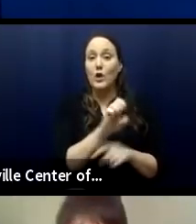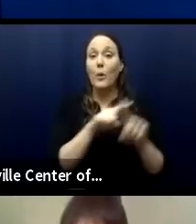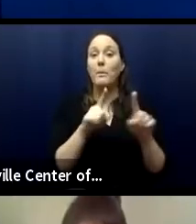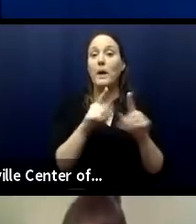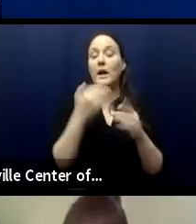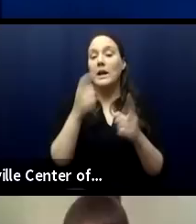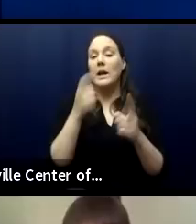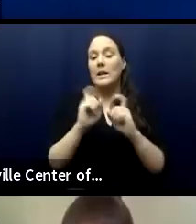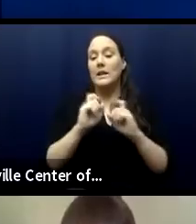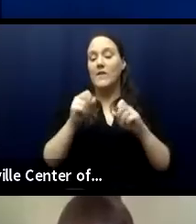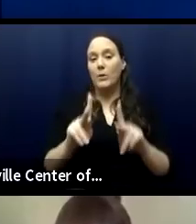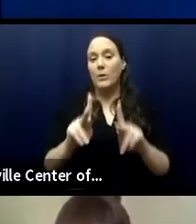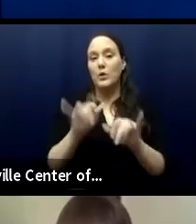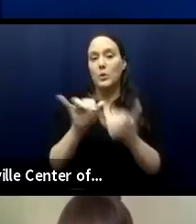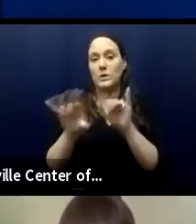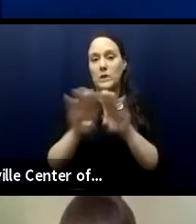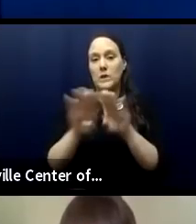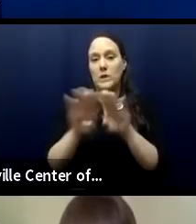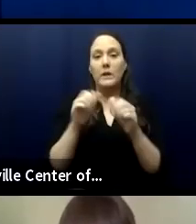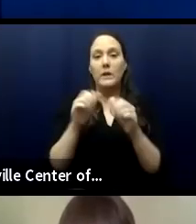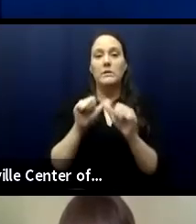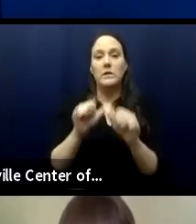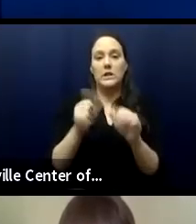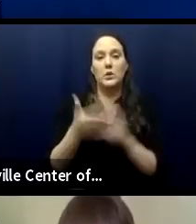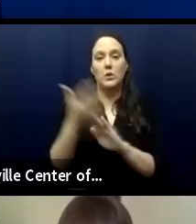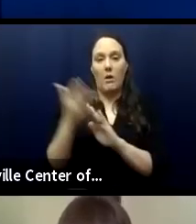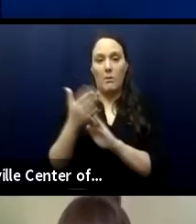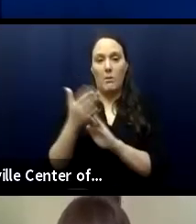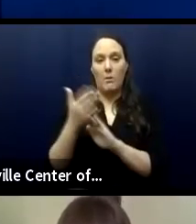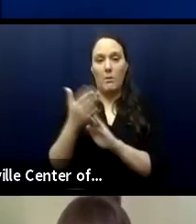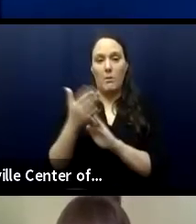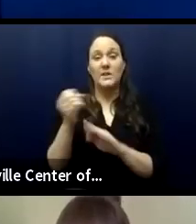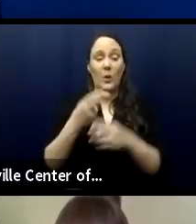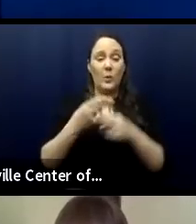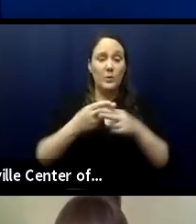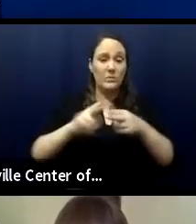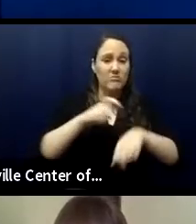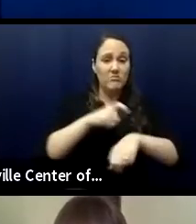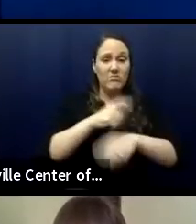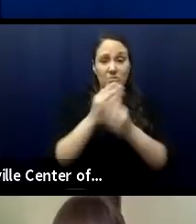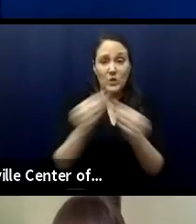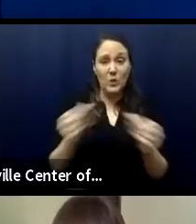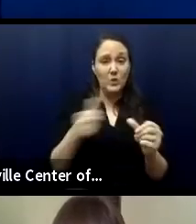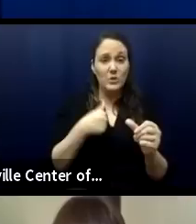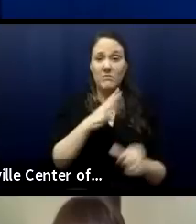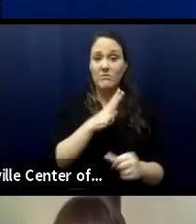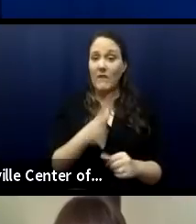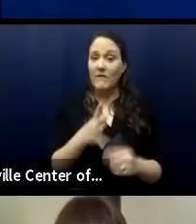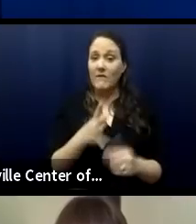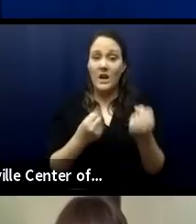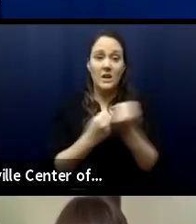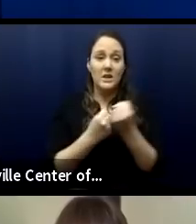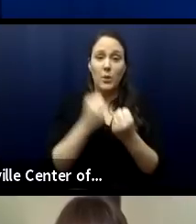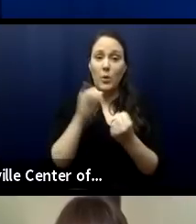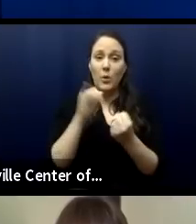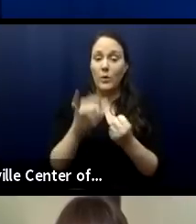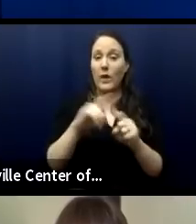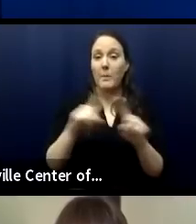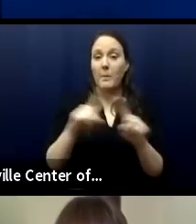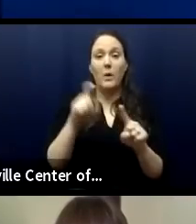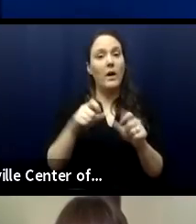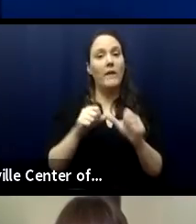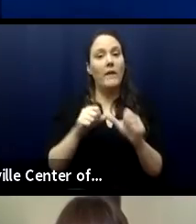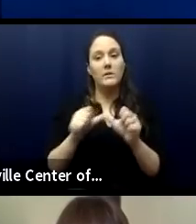and continue to operate. So temporary solution is fine with that. I would support that, but we've got to continue the conversation